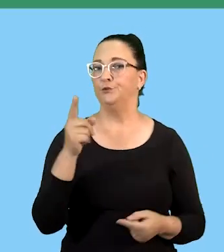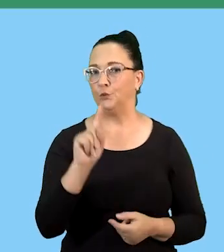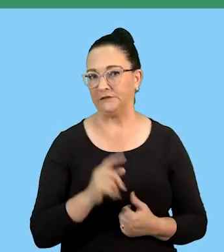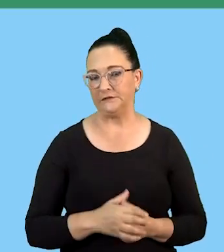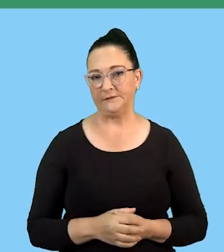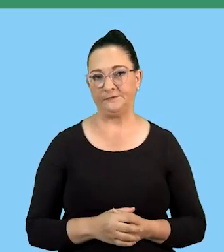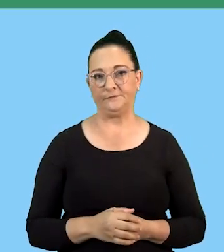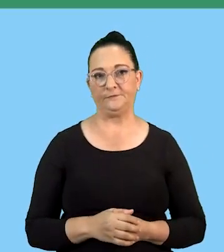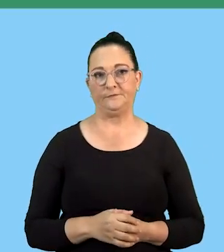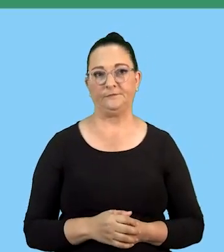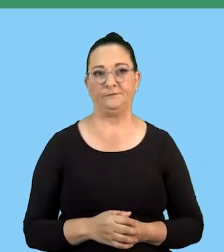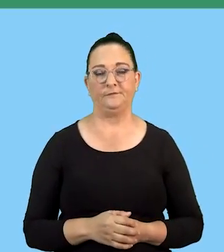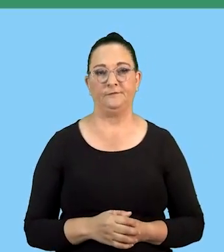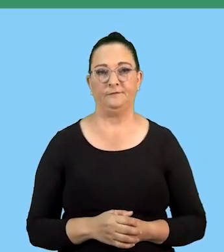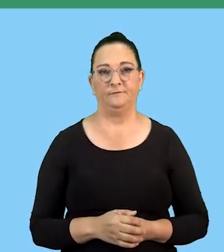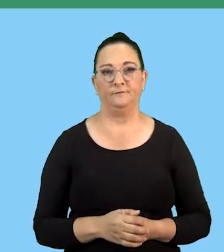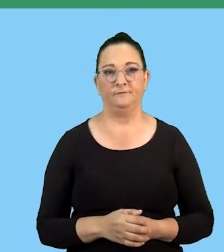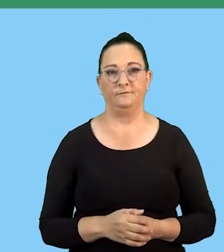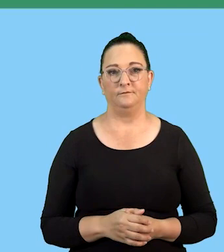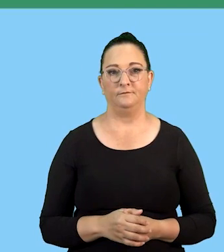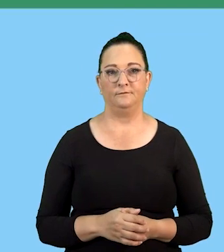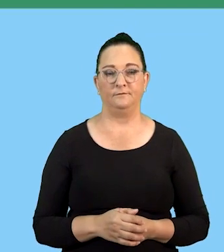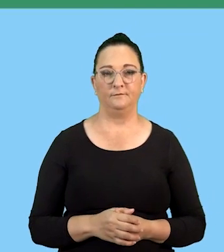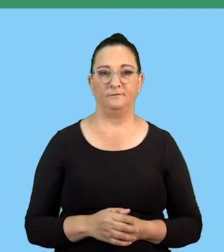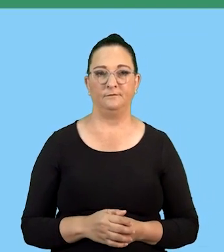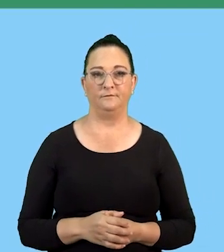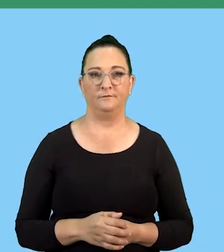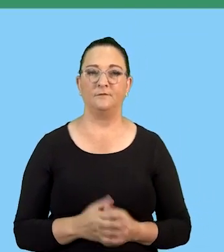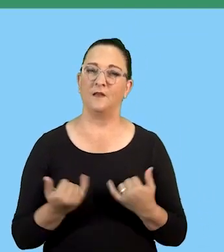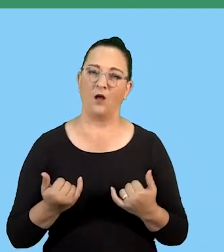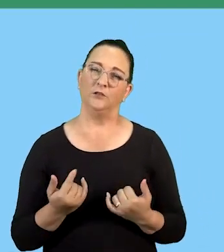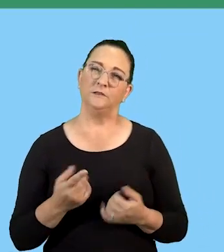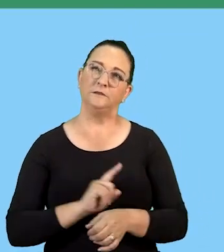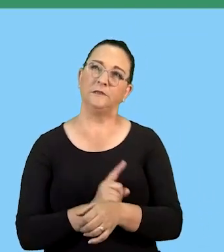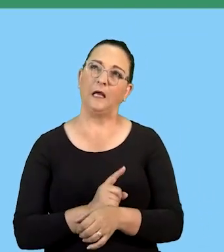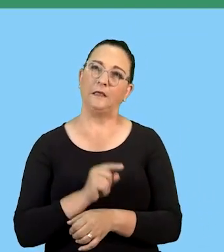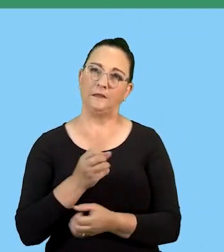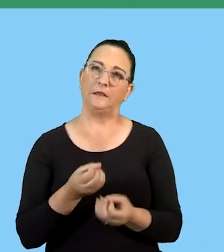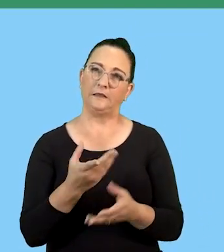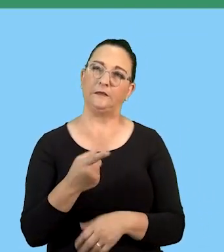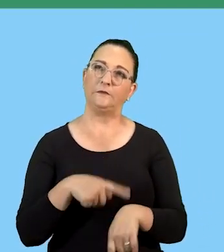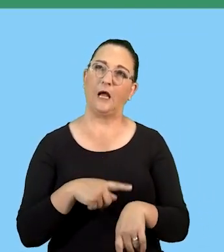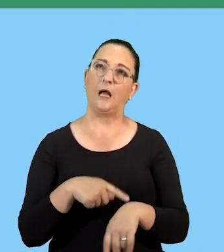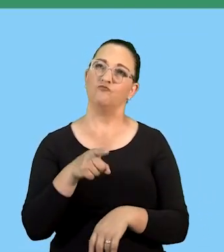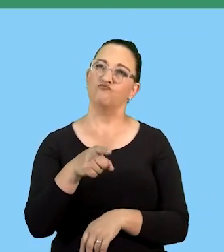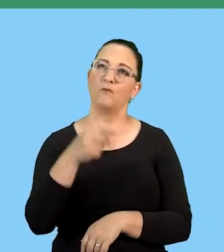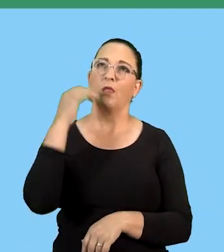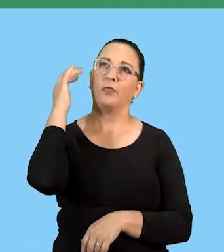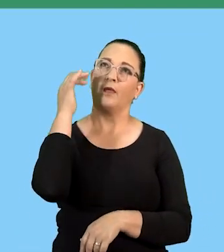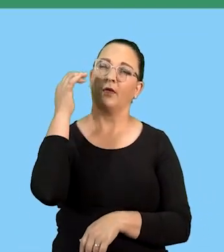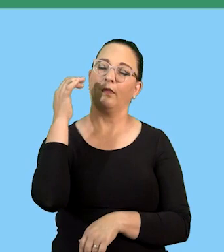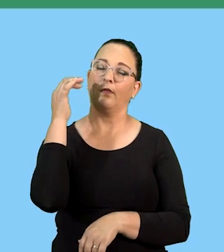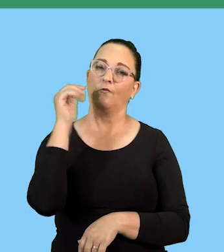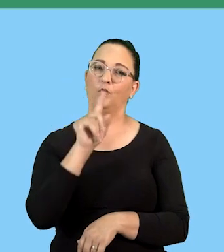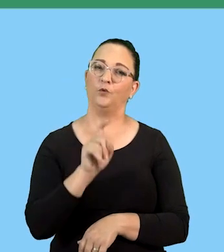or what's the difference between the two, workplace forum and the trade union. I'm just going to give you only a few seconds to think about the answer